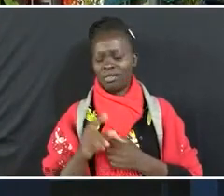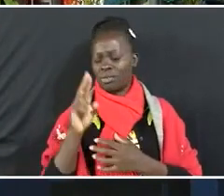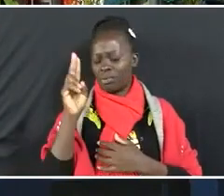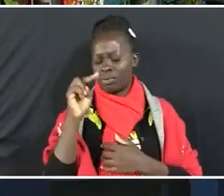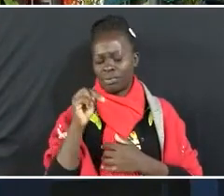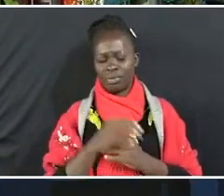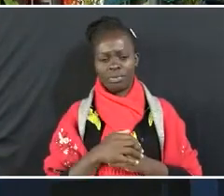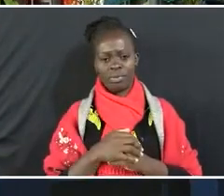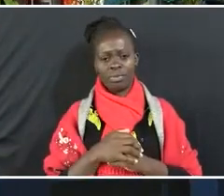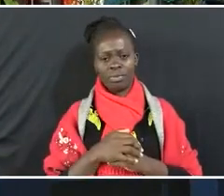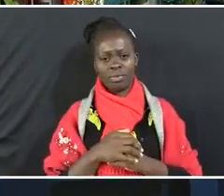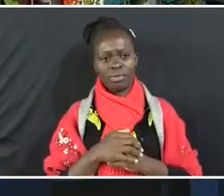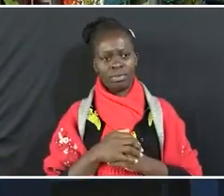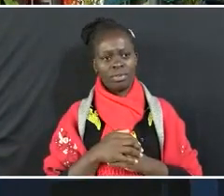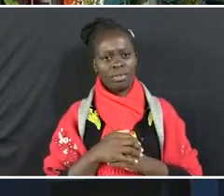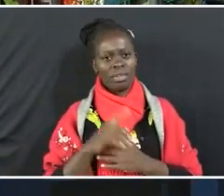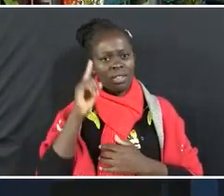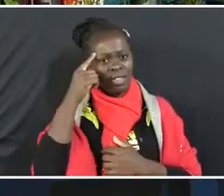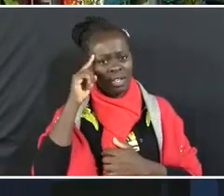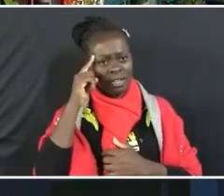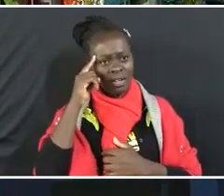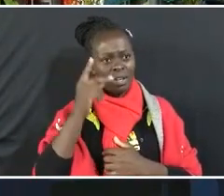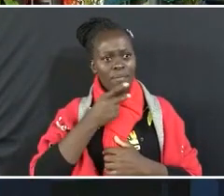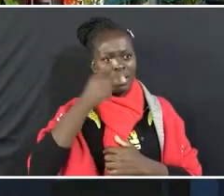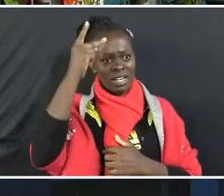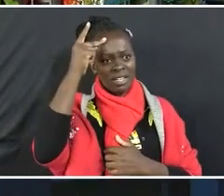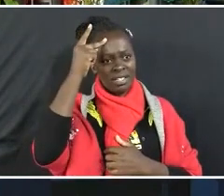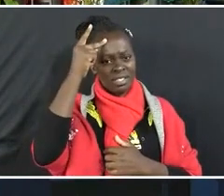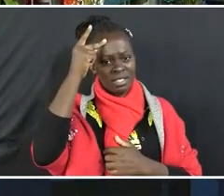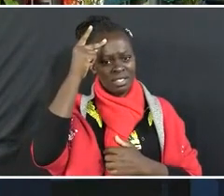to accompany ambassadors for the retreat.